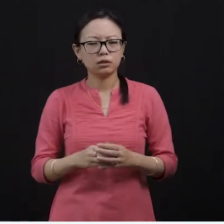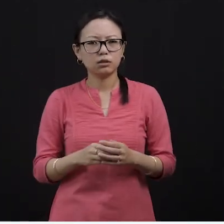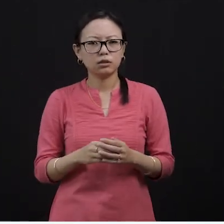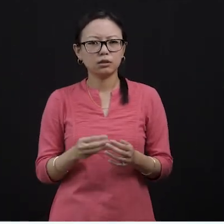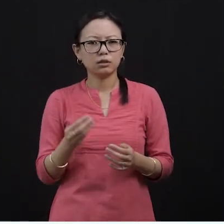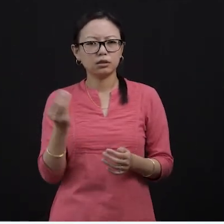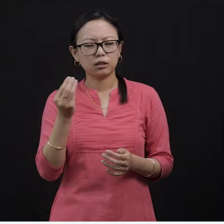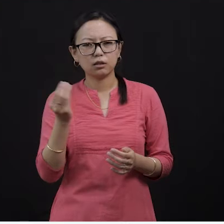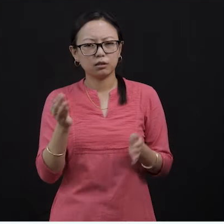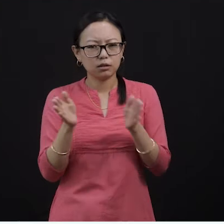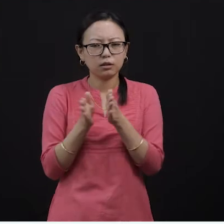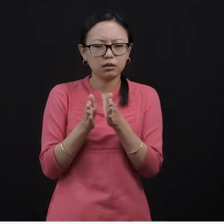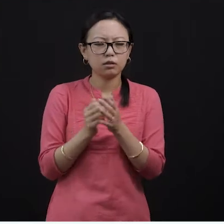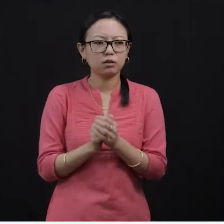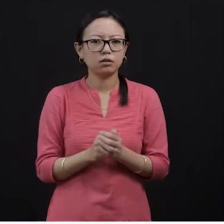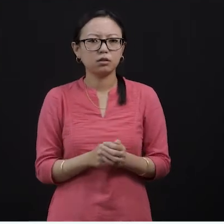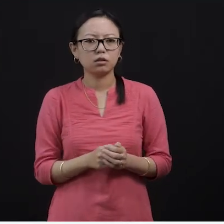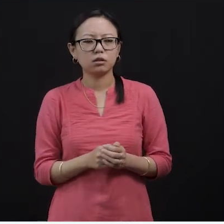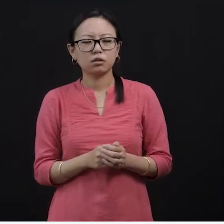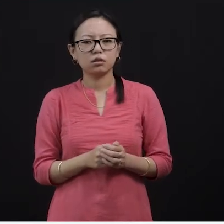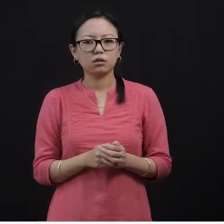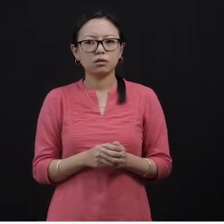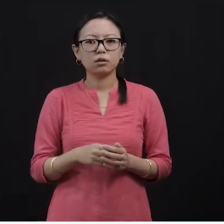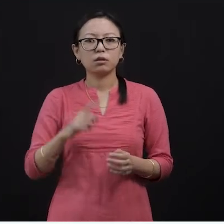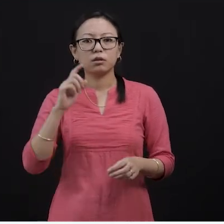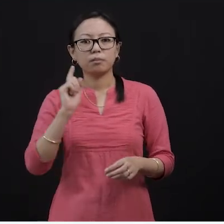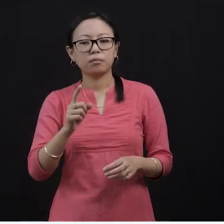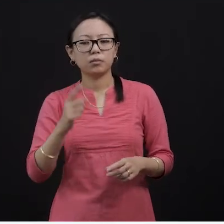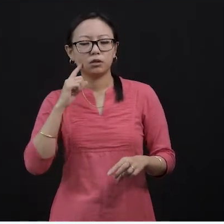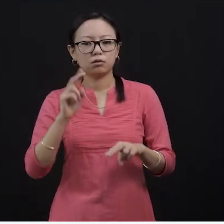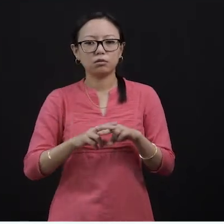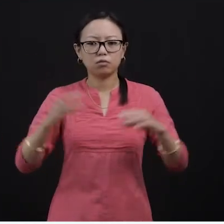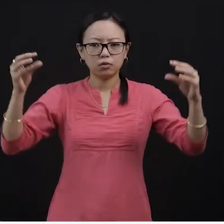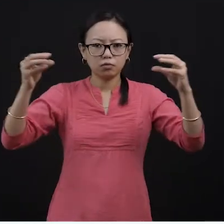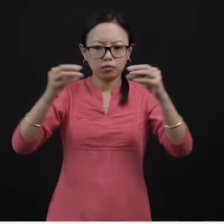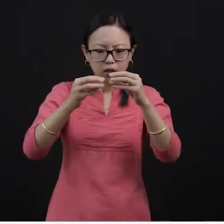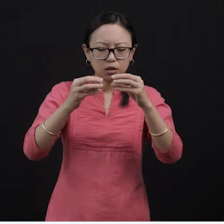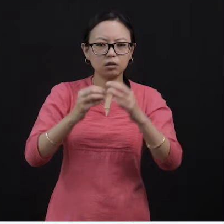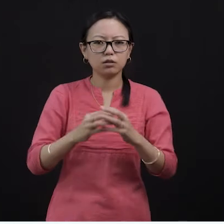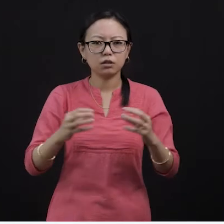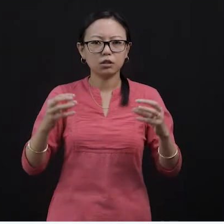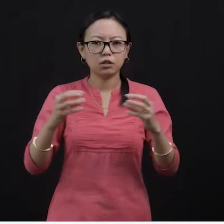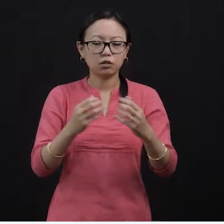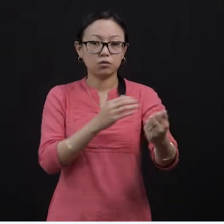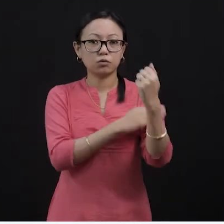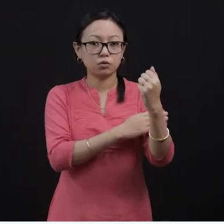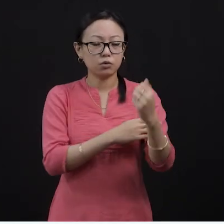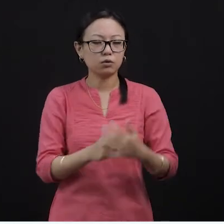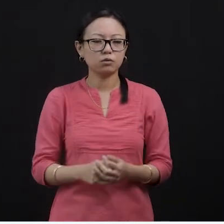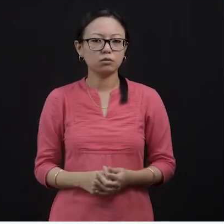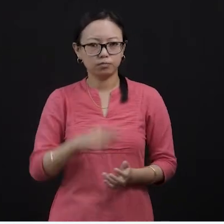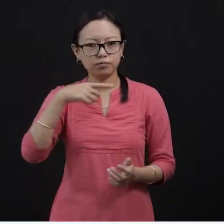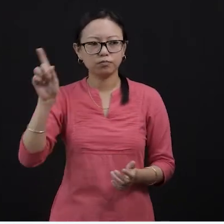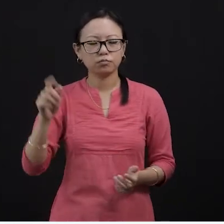magnetic field, magnetic effect is decreasing. So just like that, here,